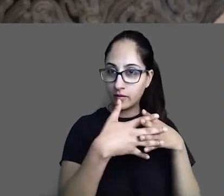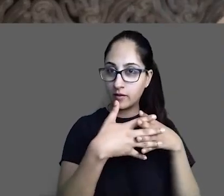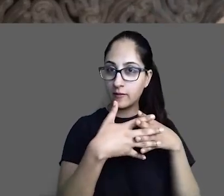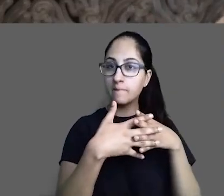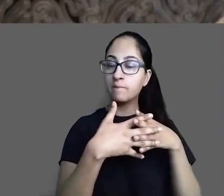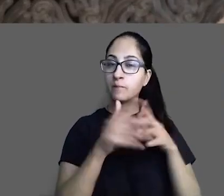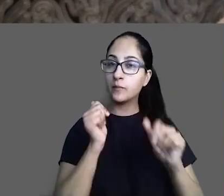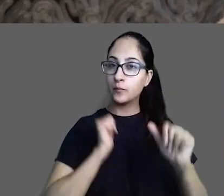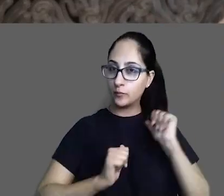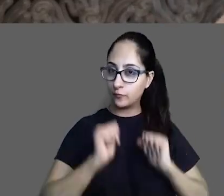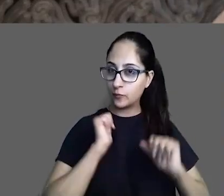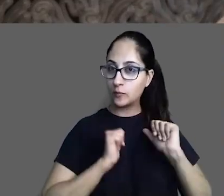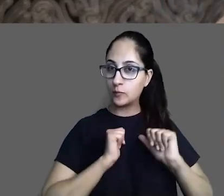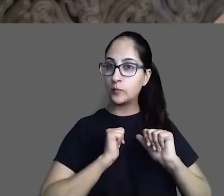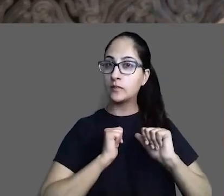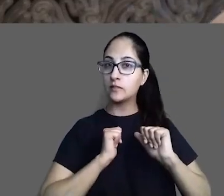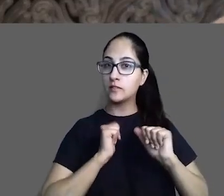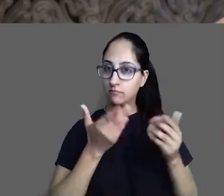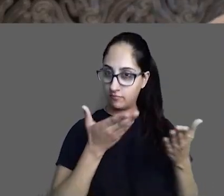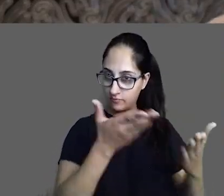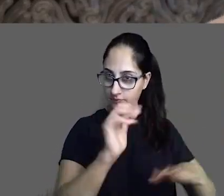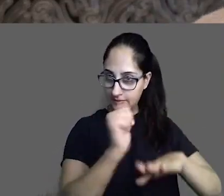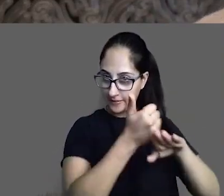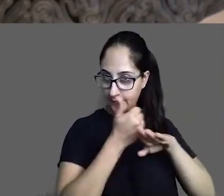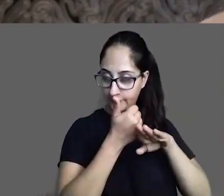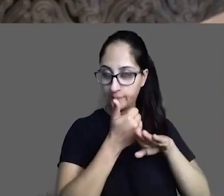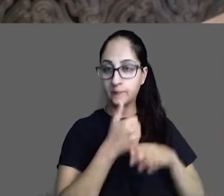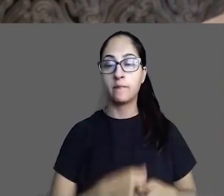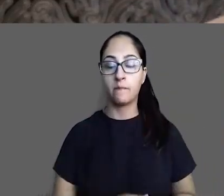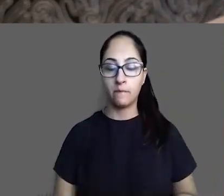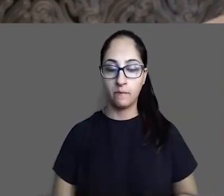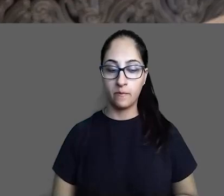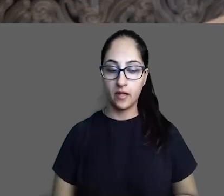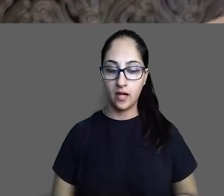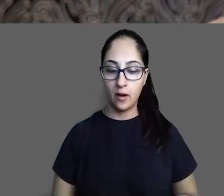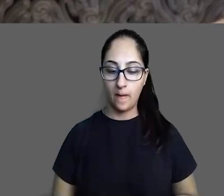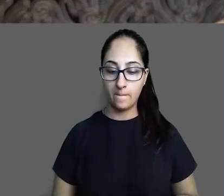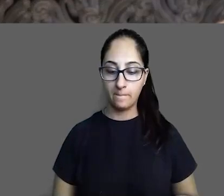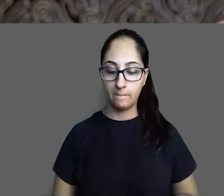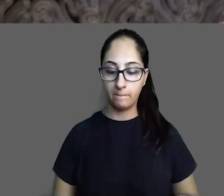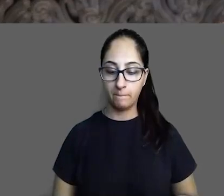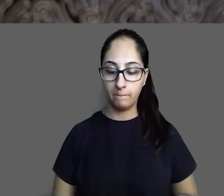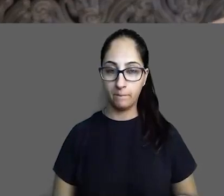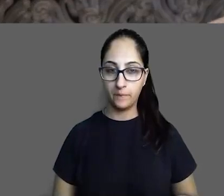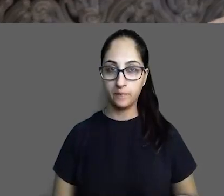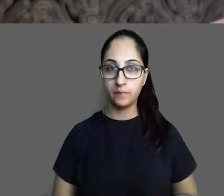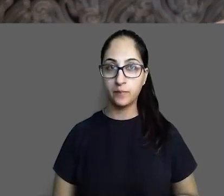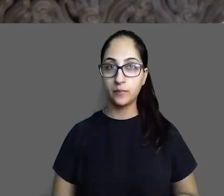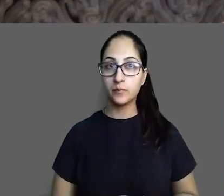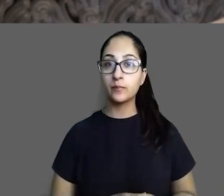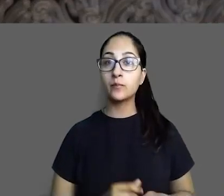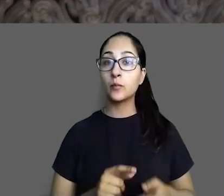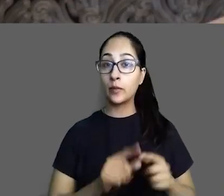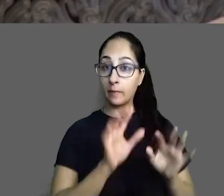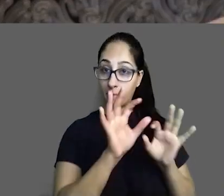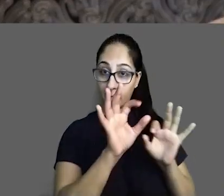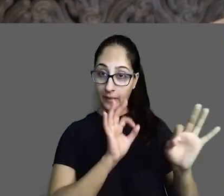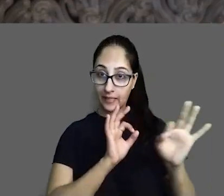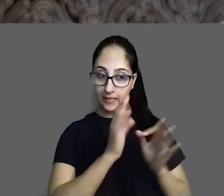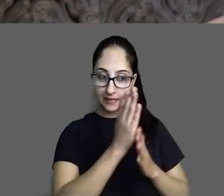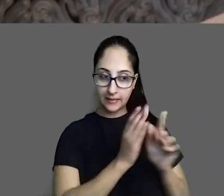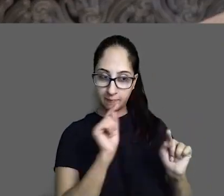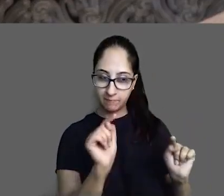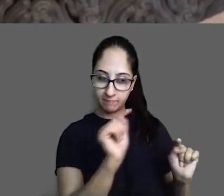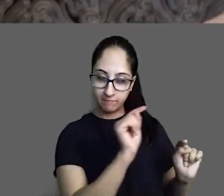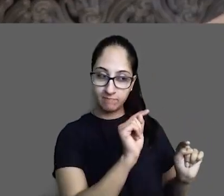recognition abroad very often brings respect at home. So we tried celebrating it on Western stages, but the stages that were not known